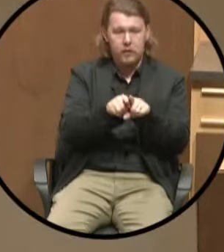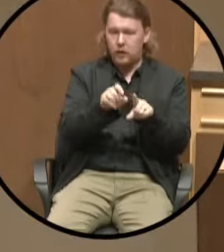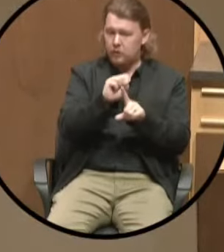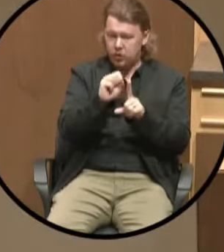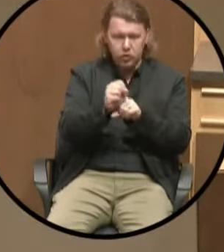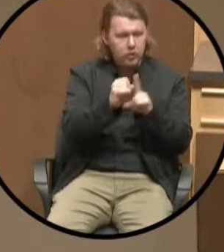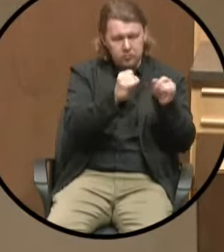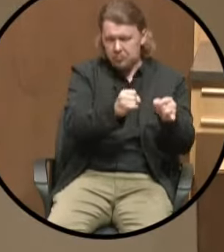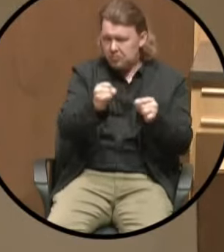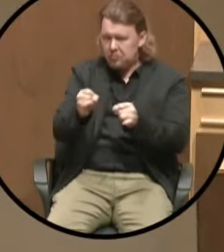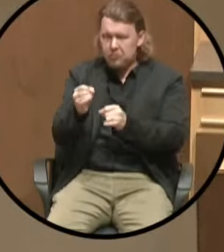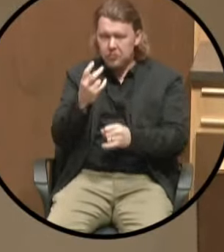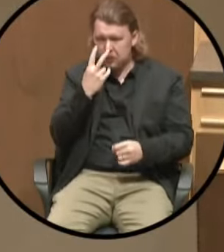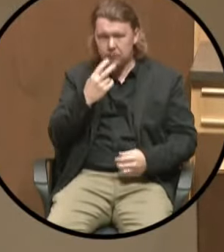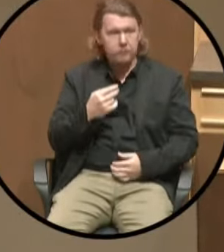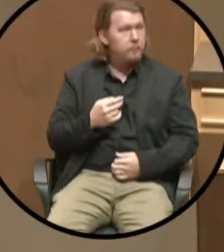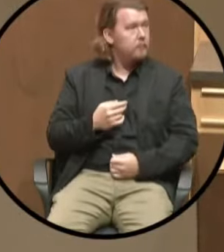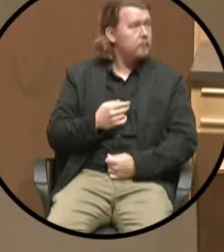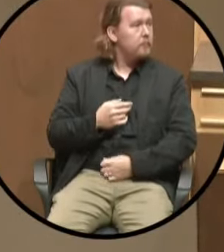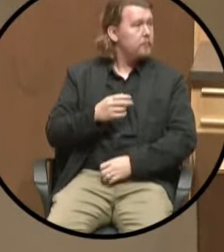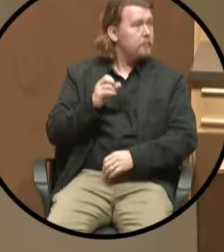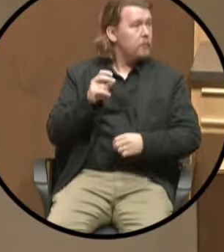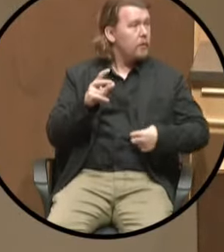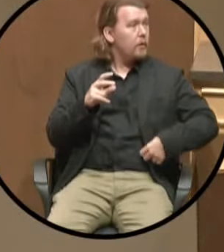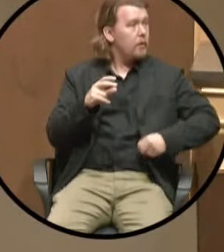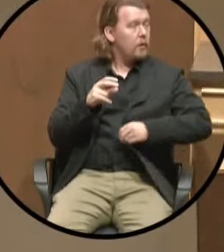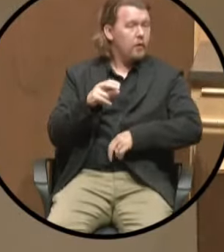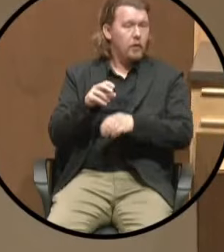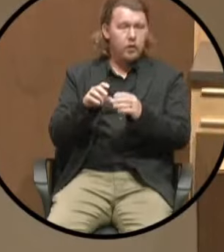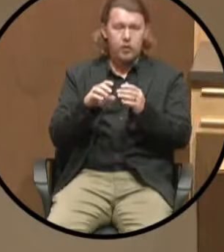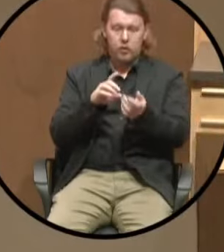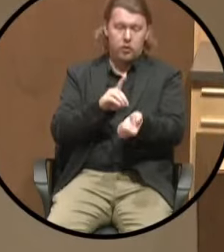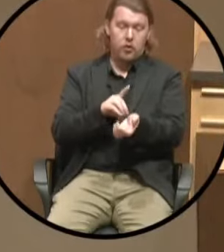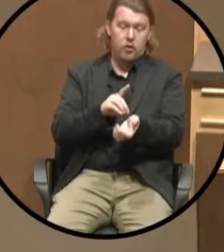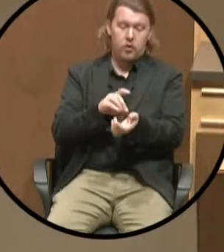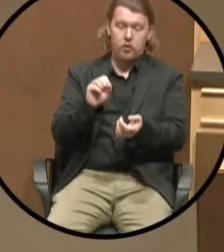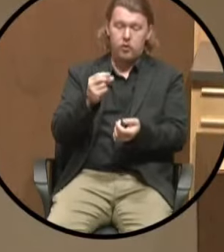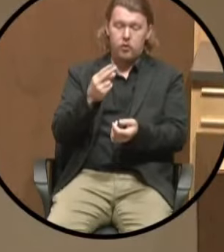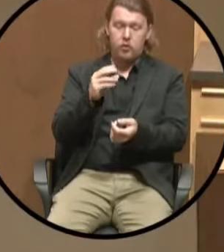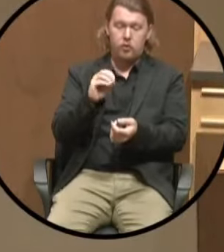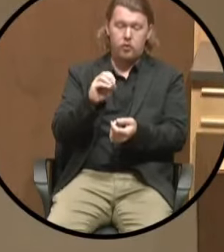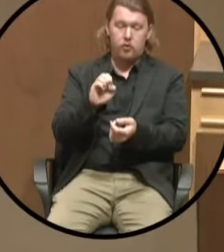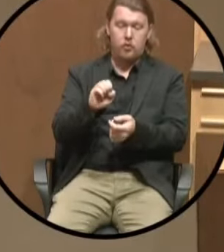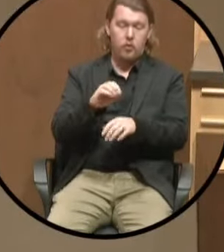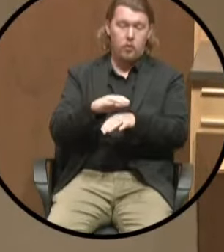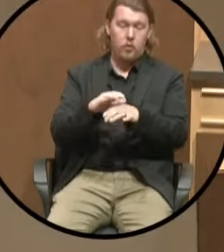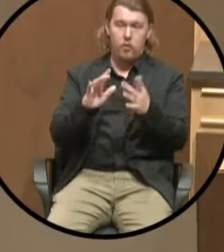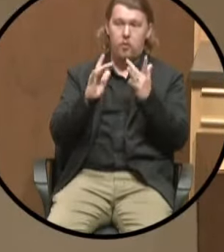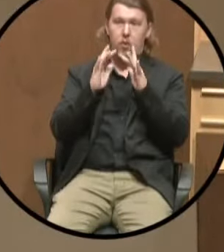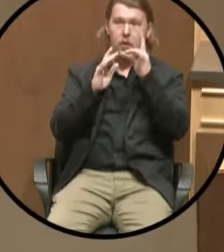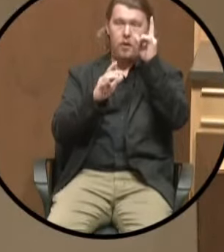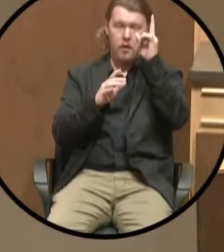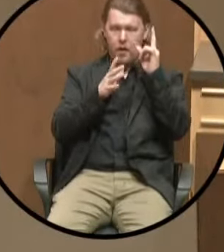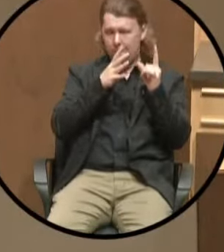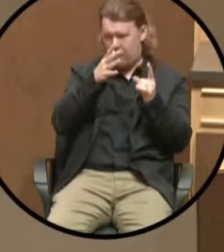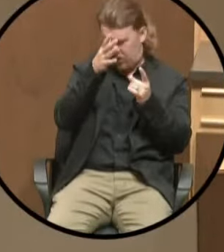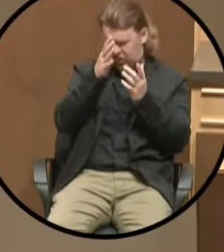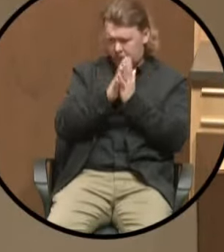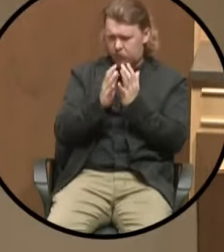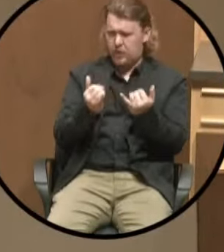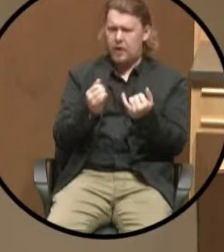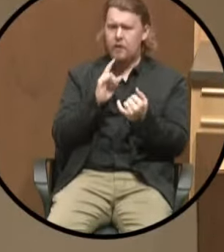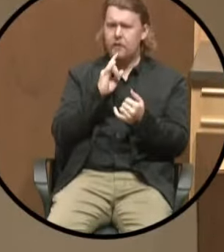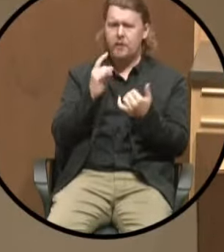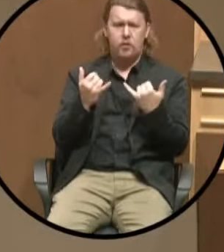Rodriguez. Let's move to Dr. Hsu online. A parent, Sarah, from Howard Middle School asked, is there a current schedule